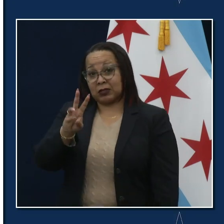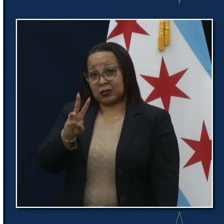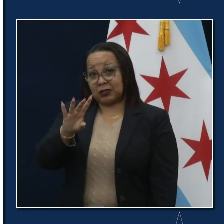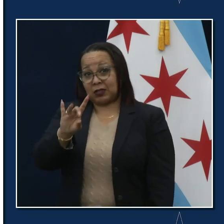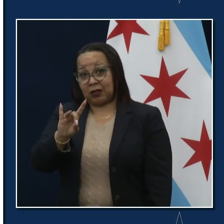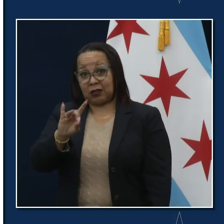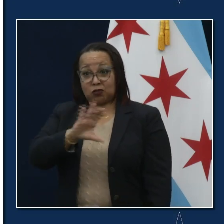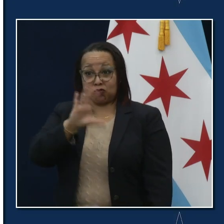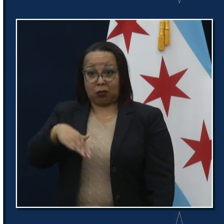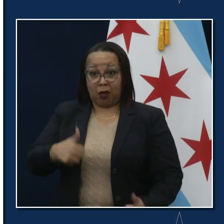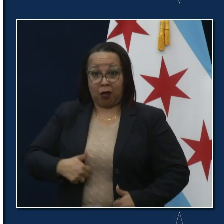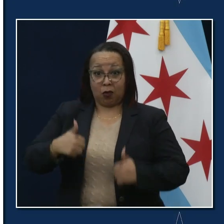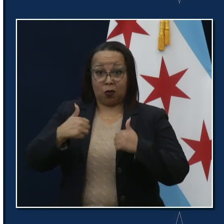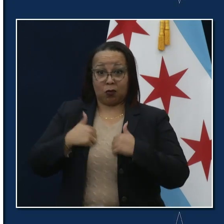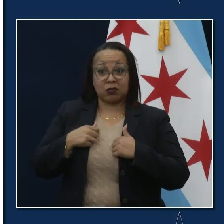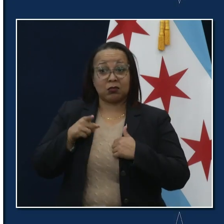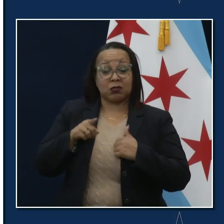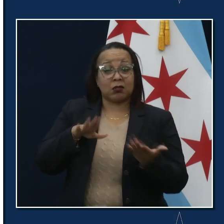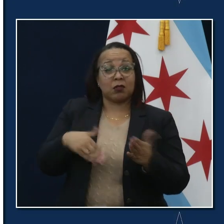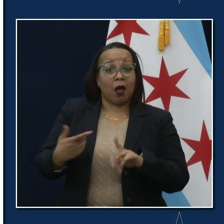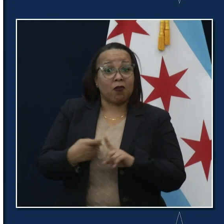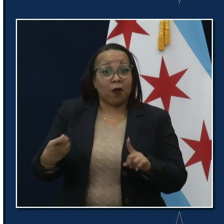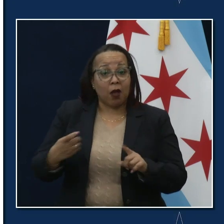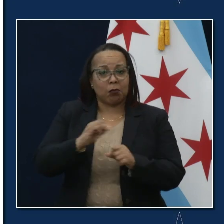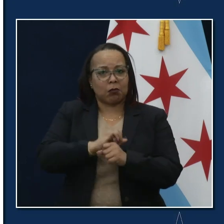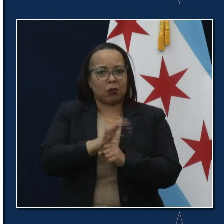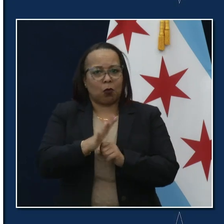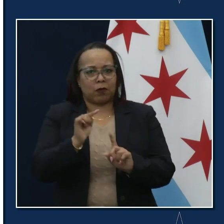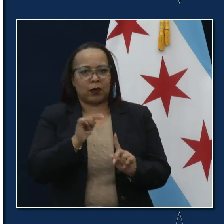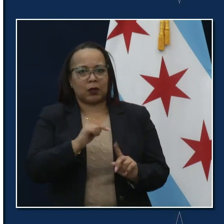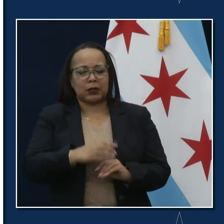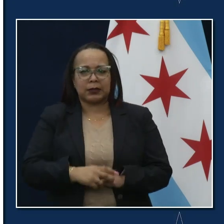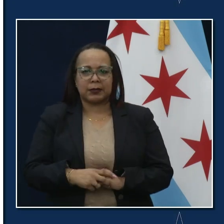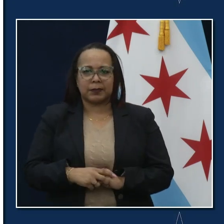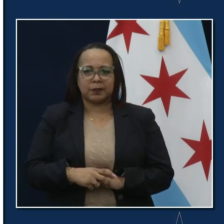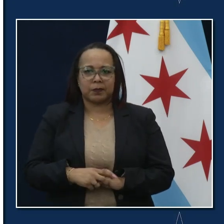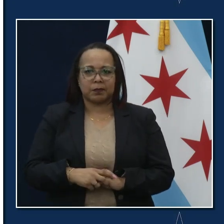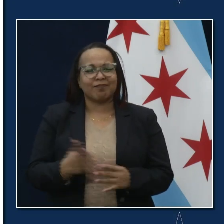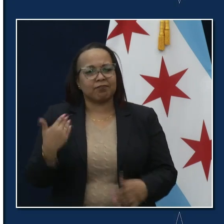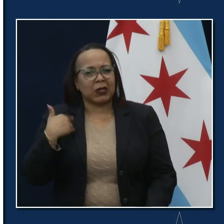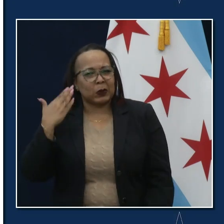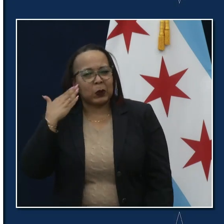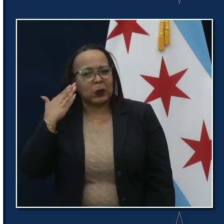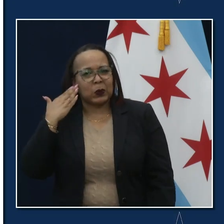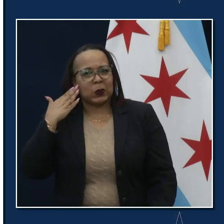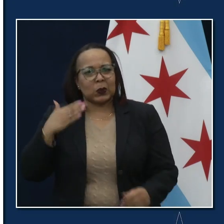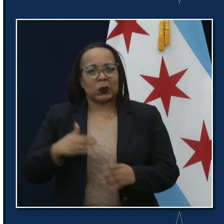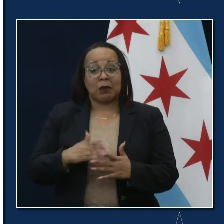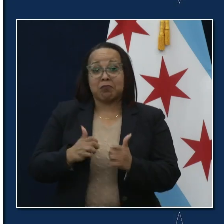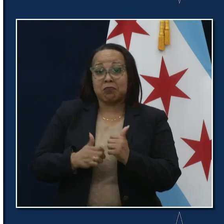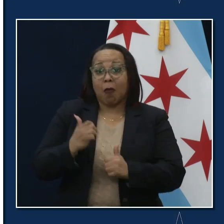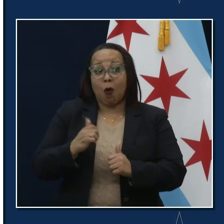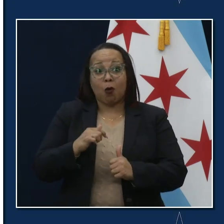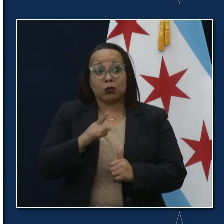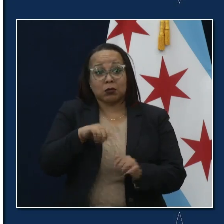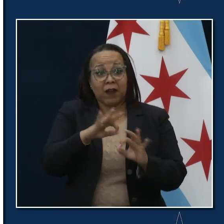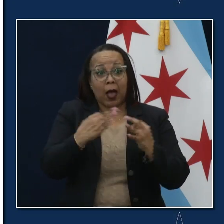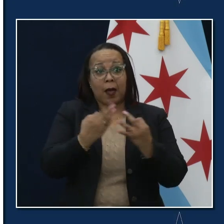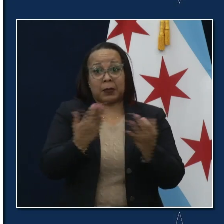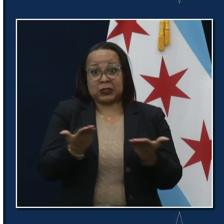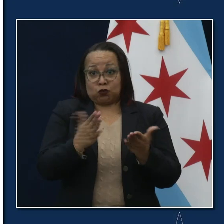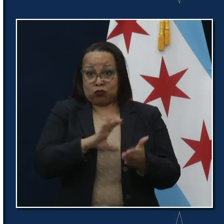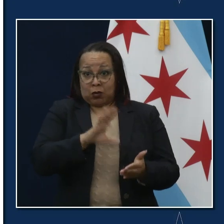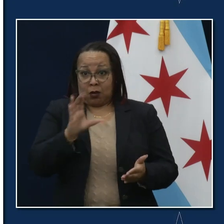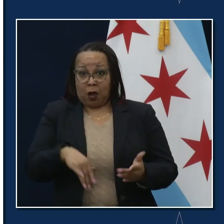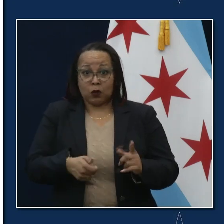7,968 Chicagoans have died from COVID-19. And I know that most families in